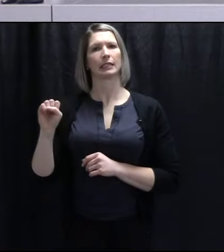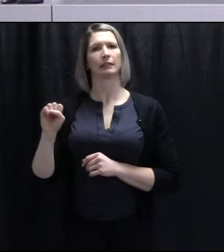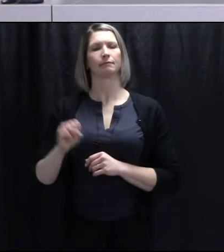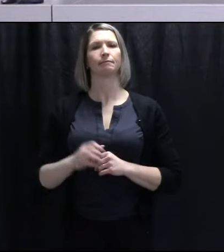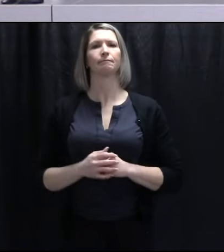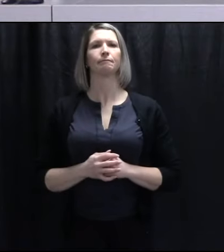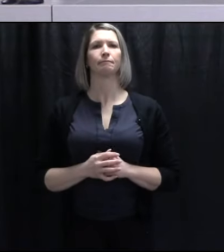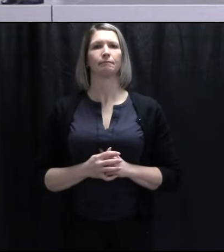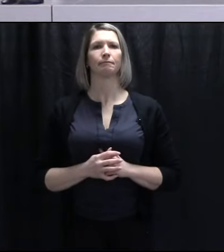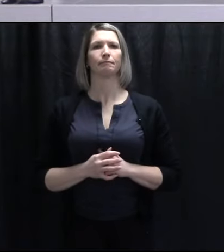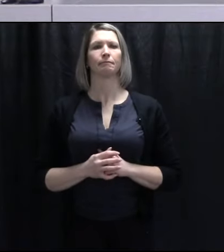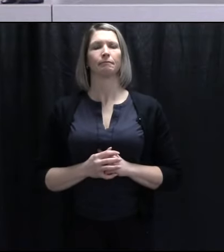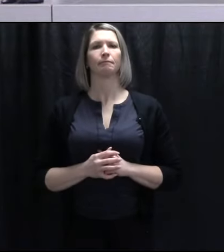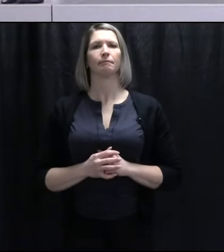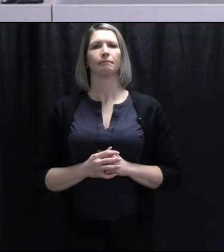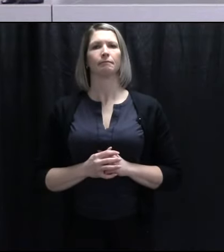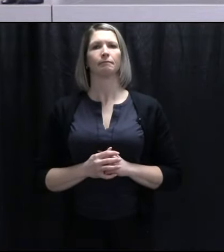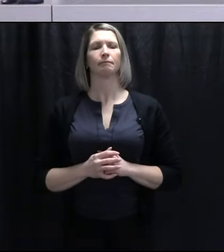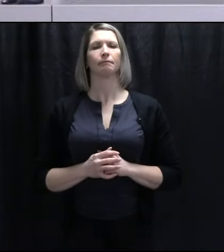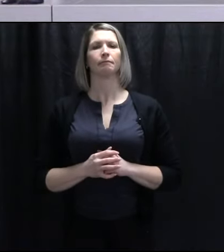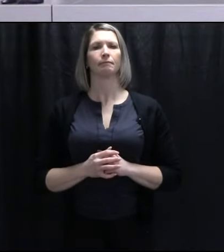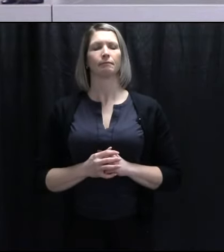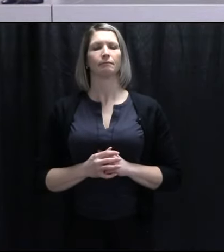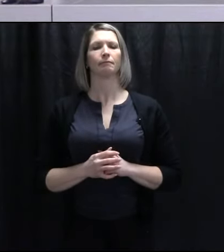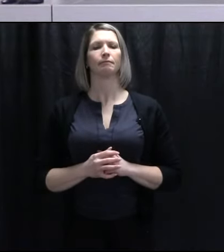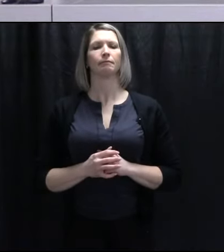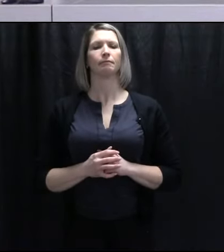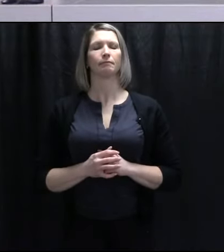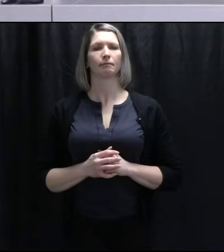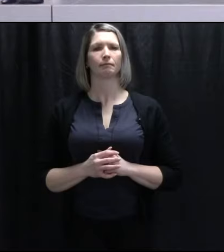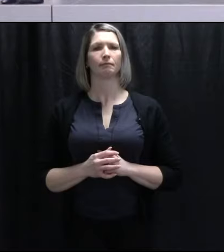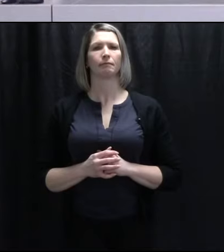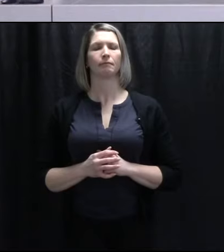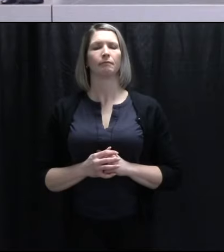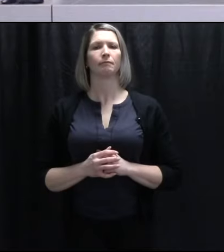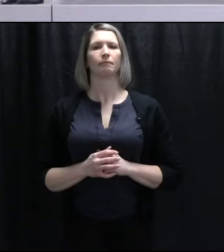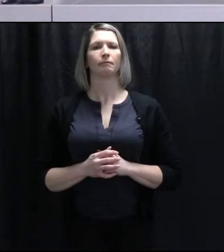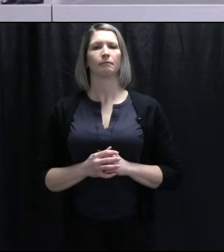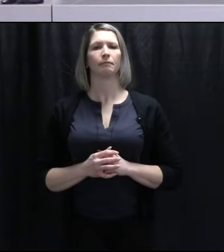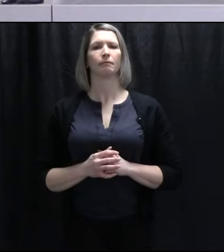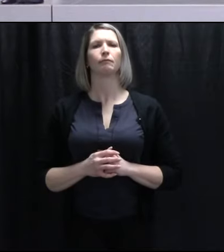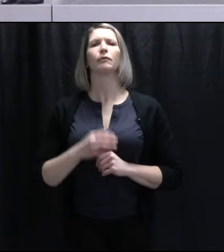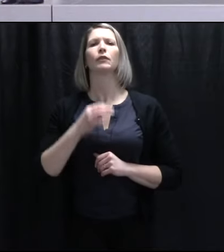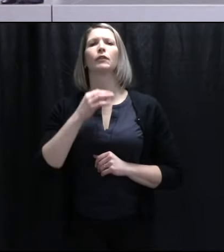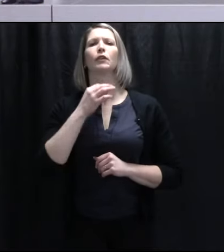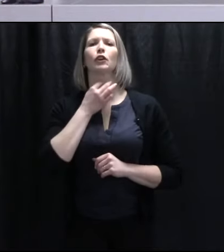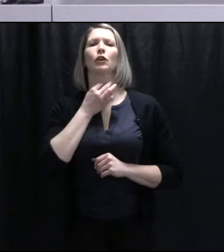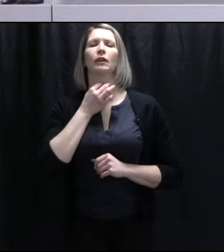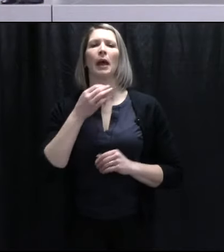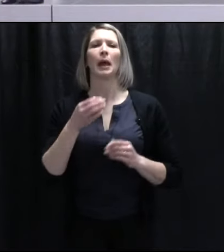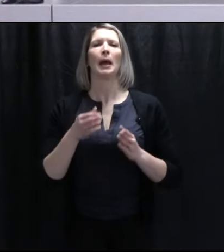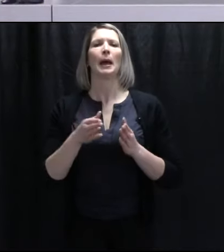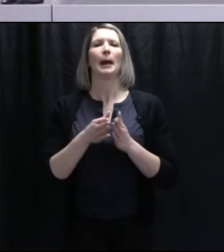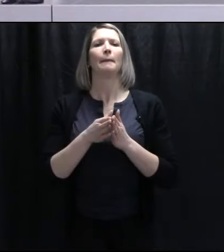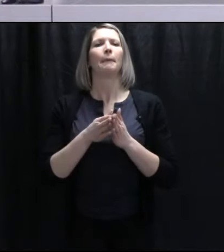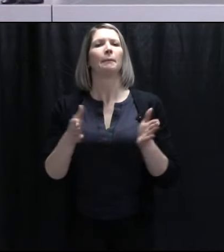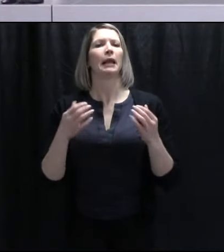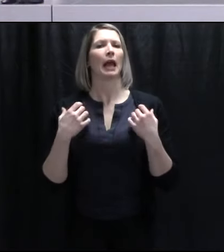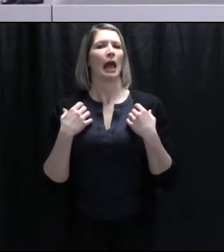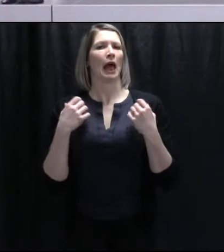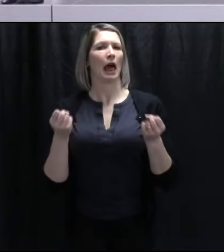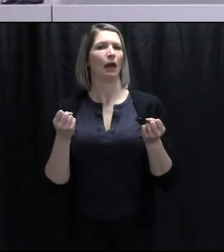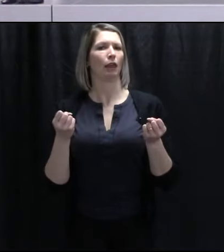Hello. My question that I have, I was wondering if public health officials feel that public transit services should be